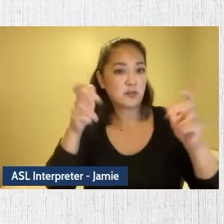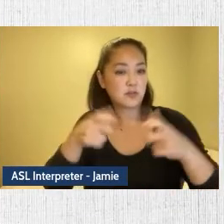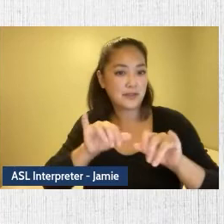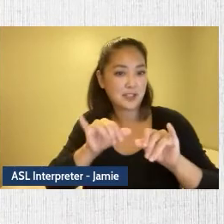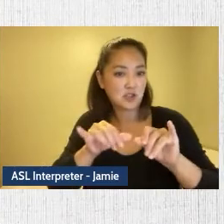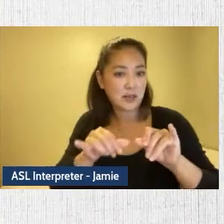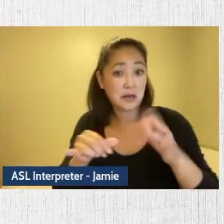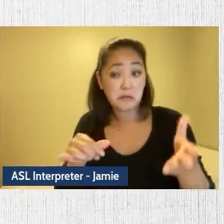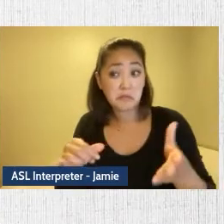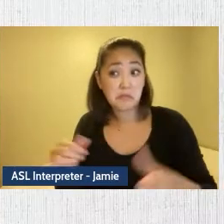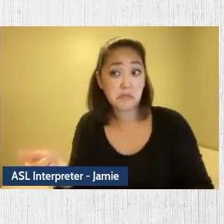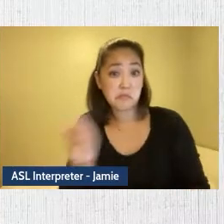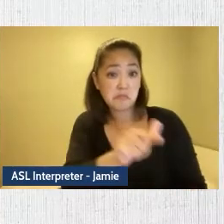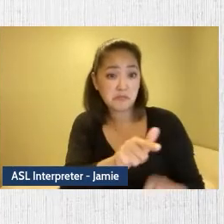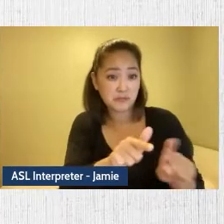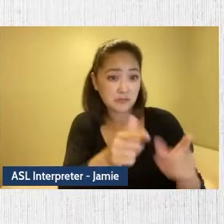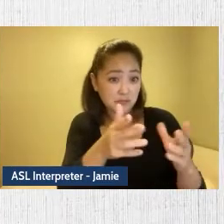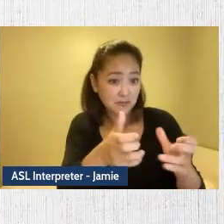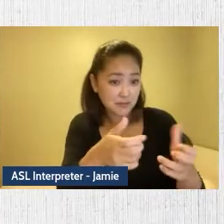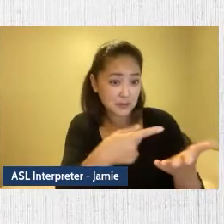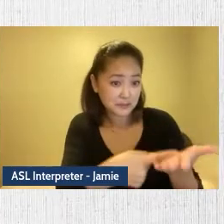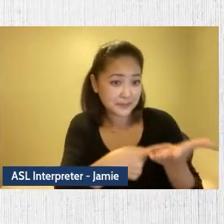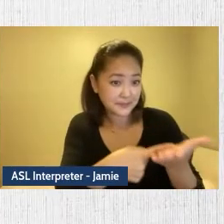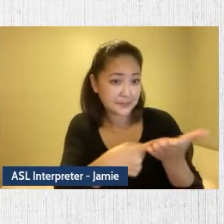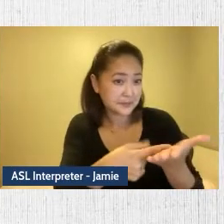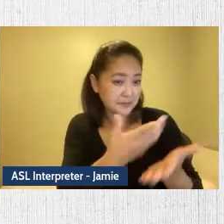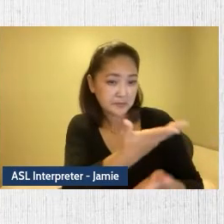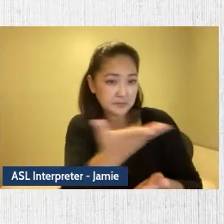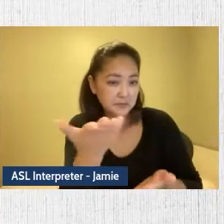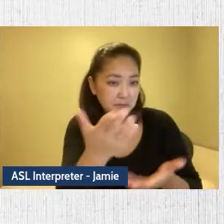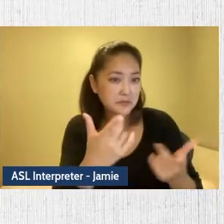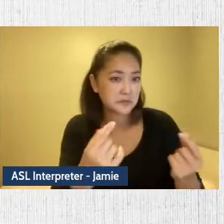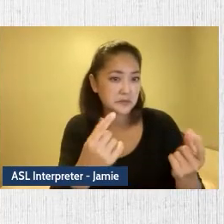I'll let her tell us a bit about what she's been up to.